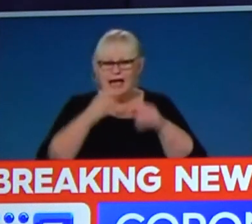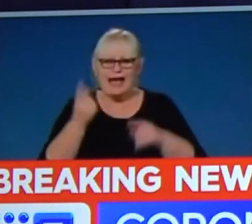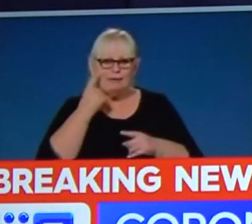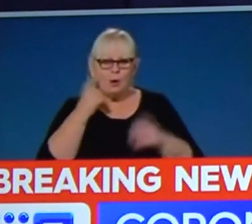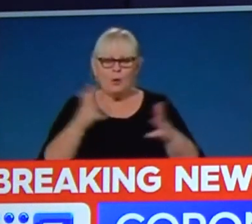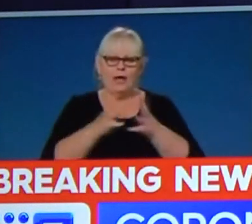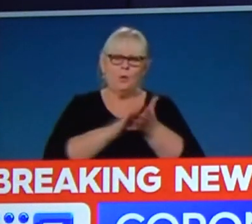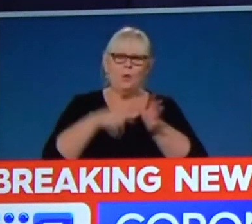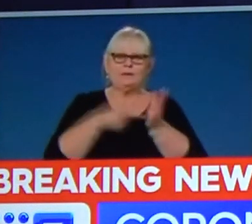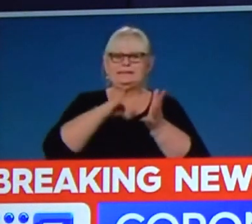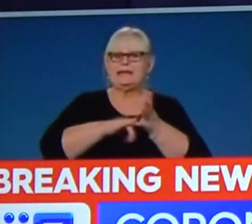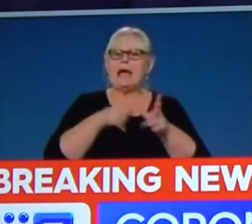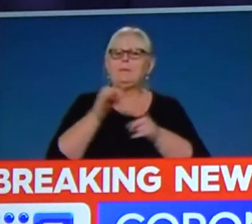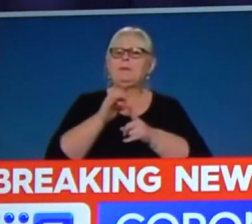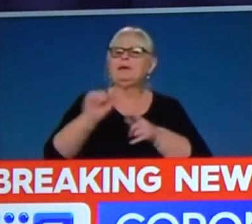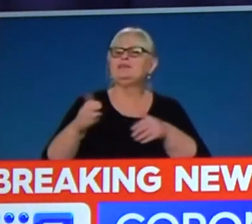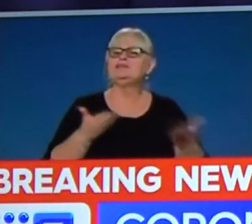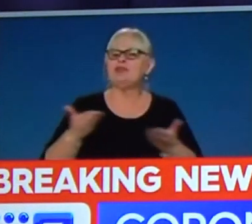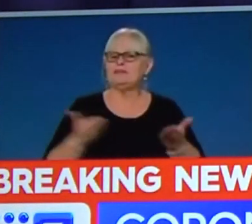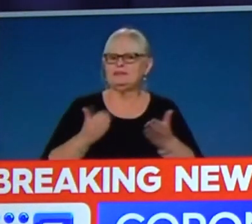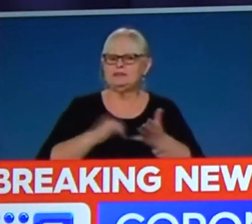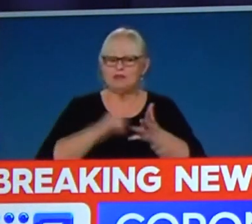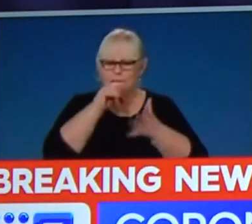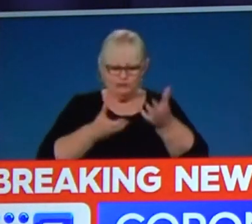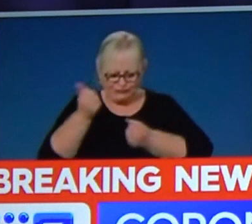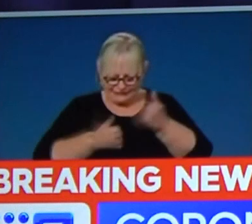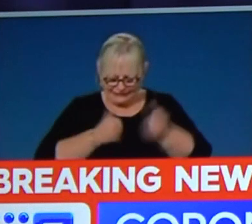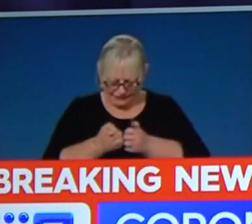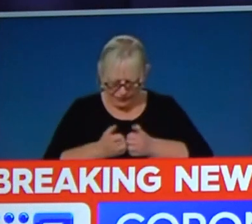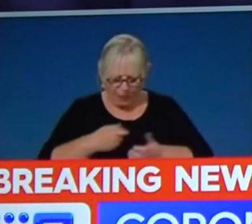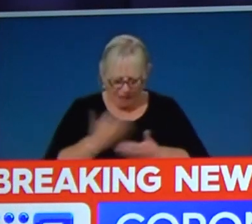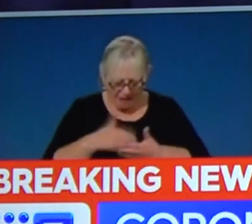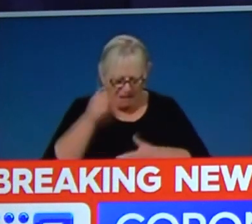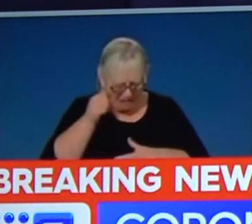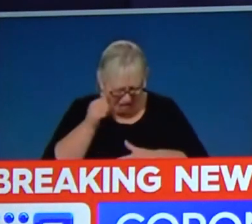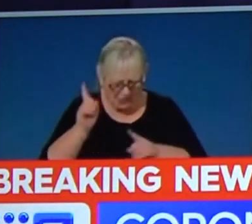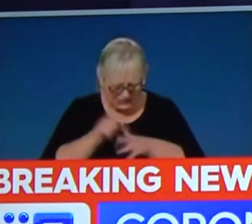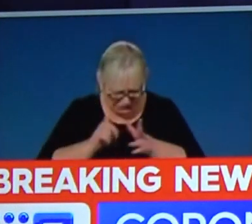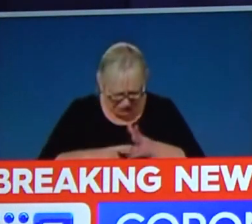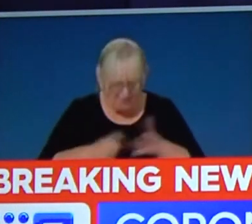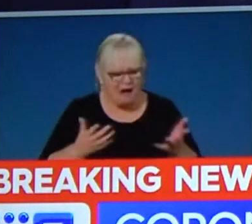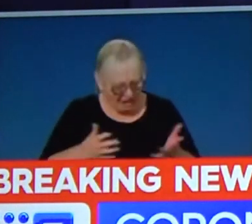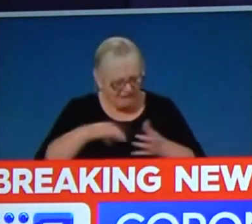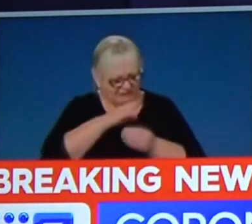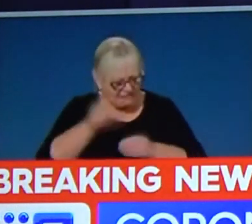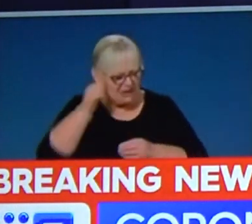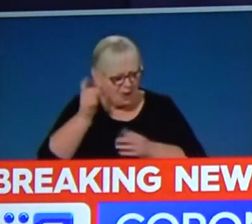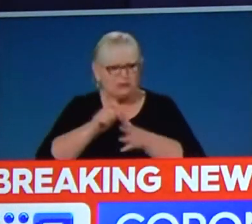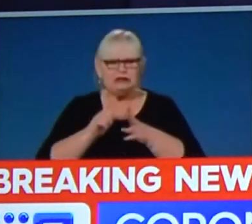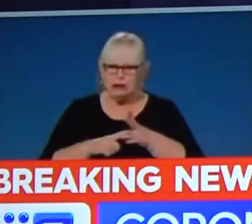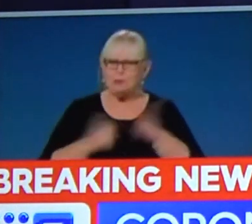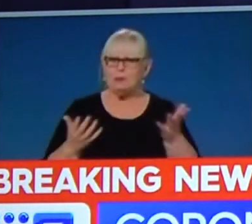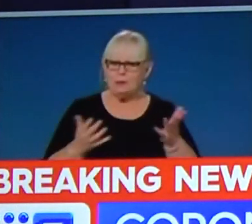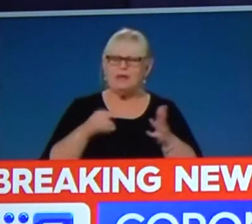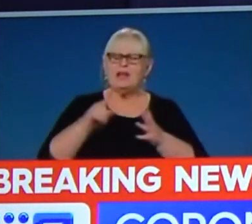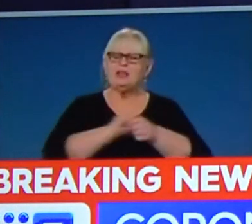that WhatsApp service so you can get the messages you need to support your decisions for you and your family. That